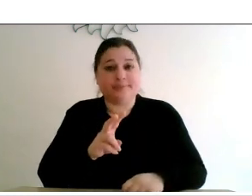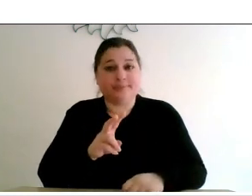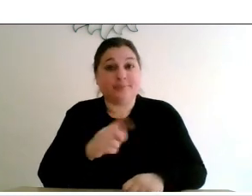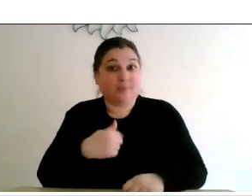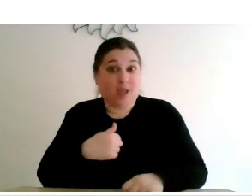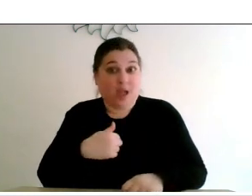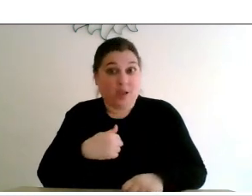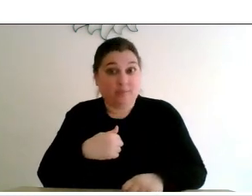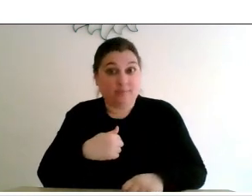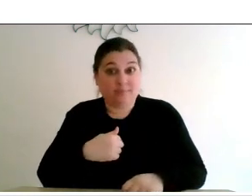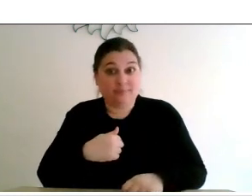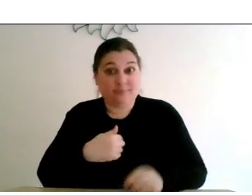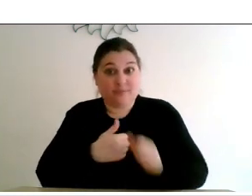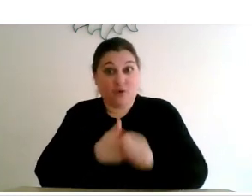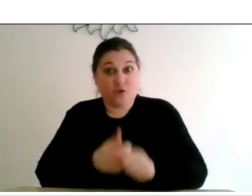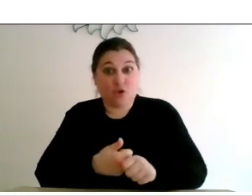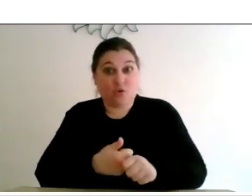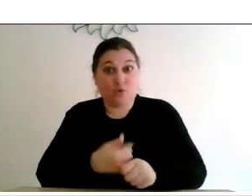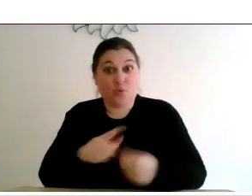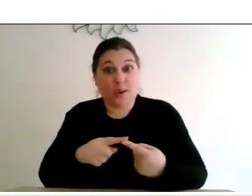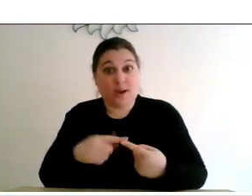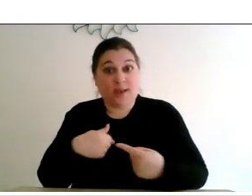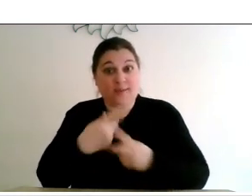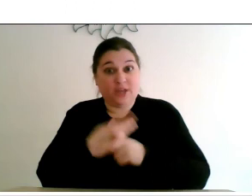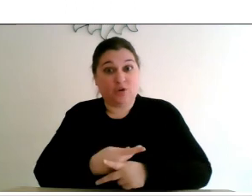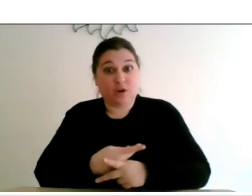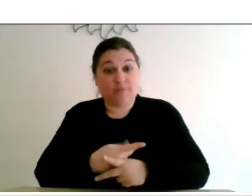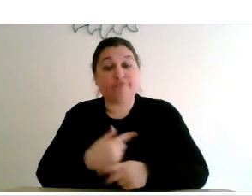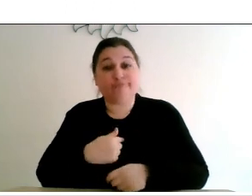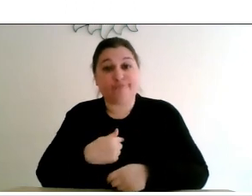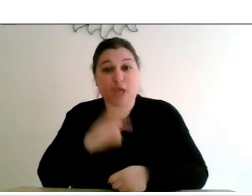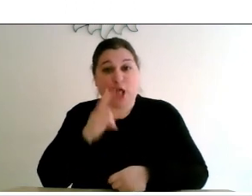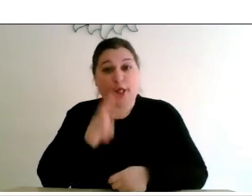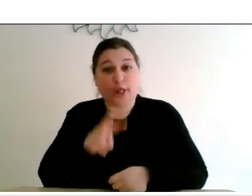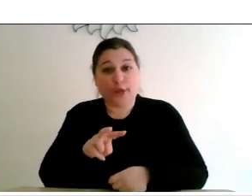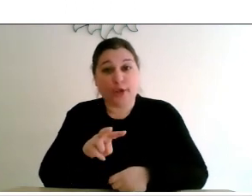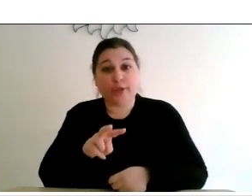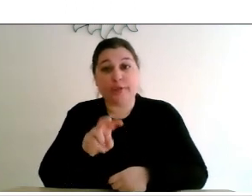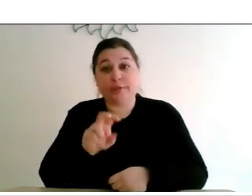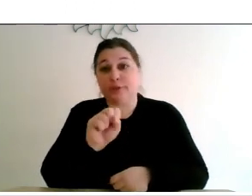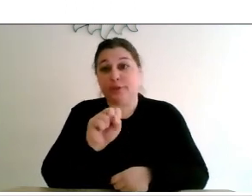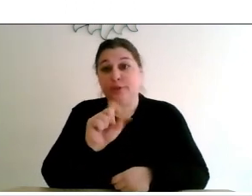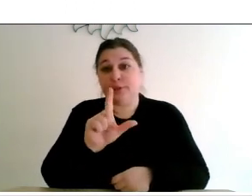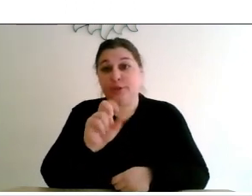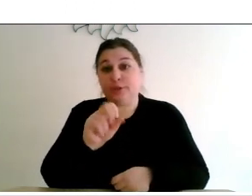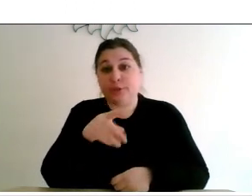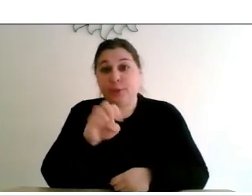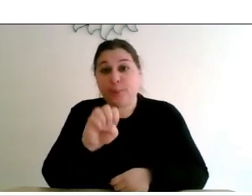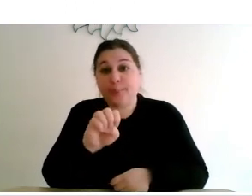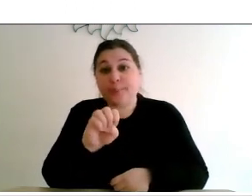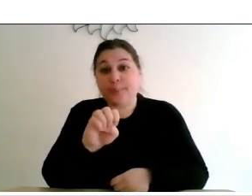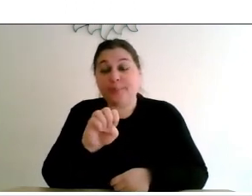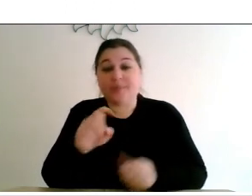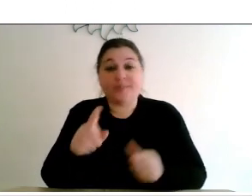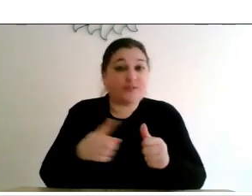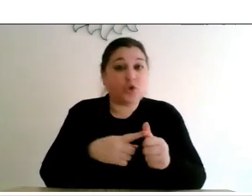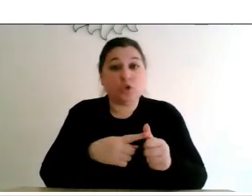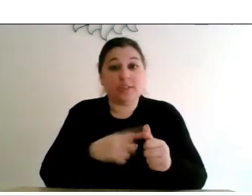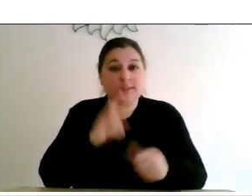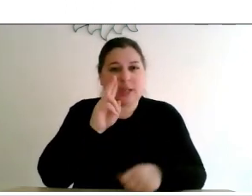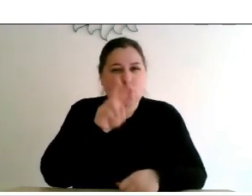these problems. I ask myself, I look at the slopes first, and I ask myself, do the equations have the same